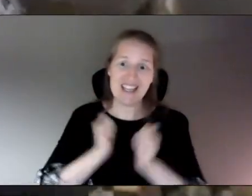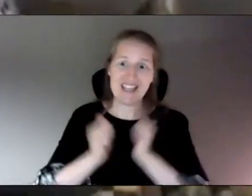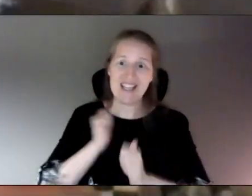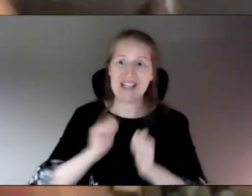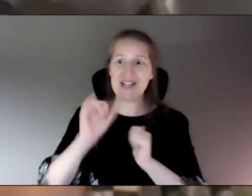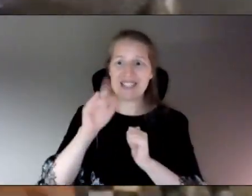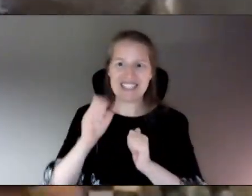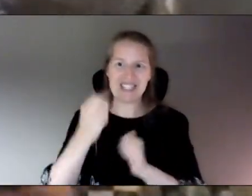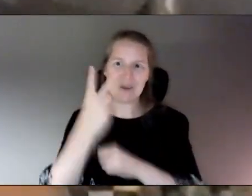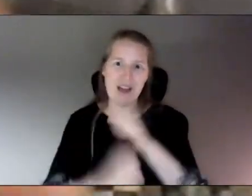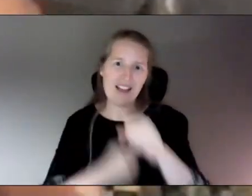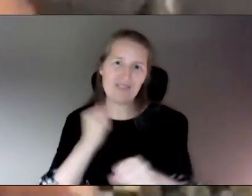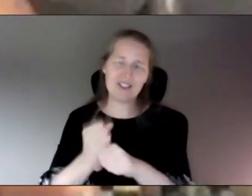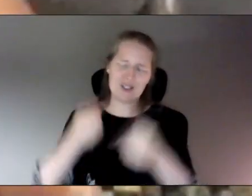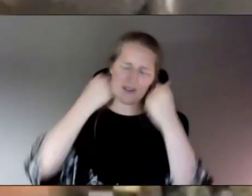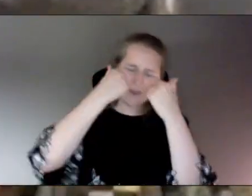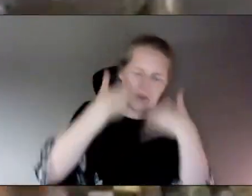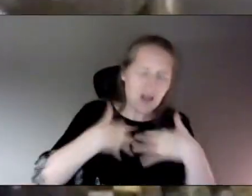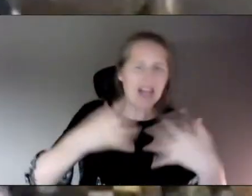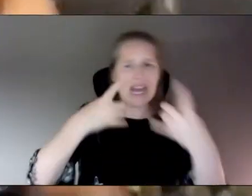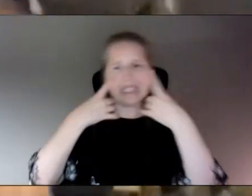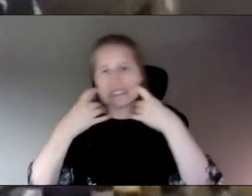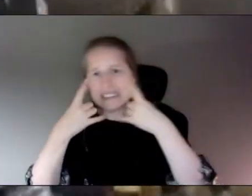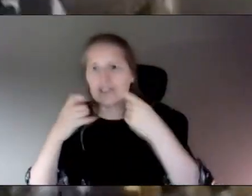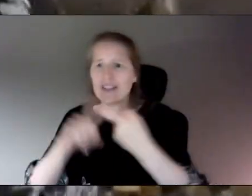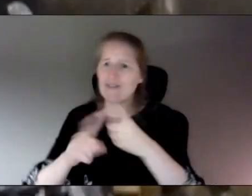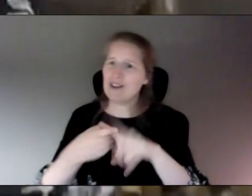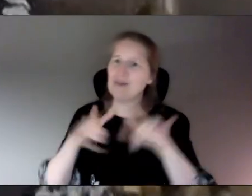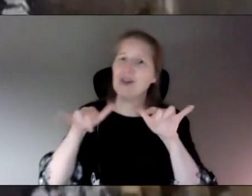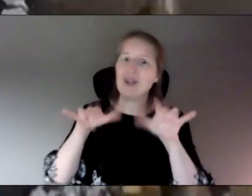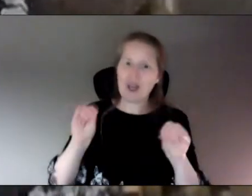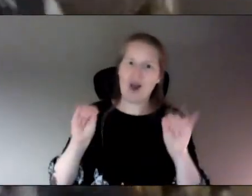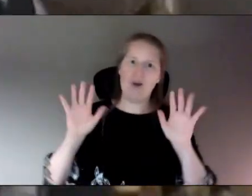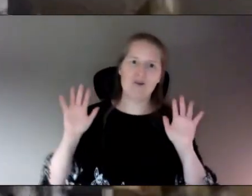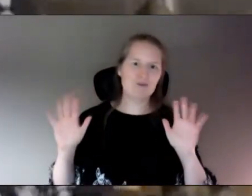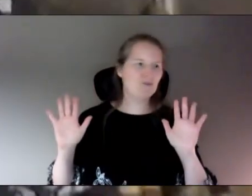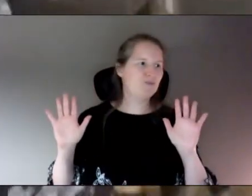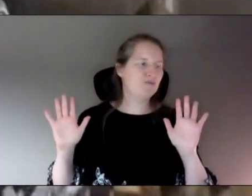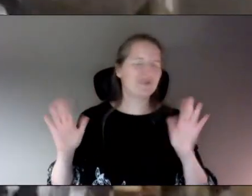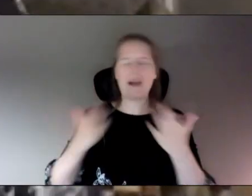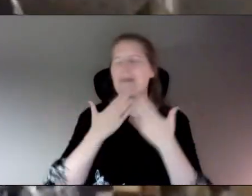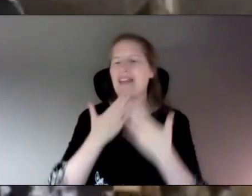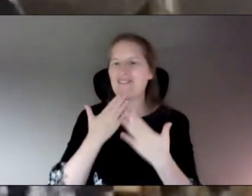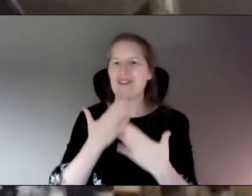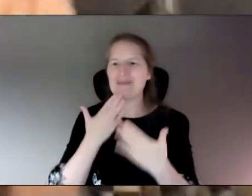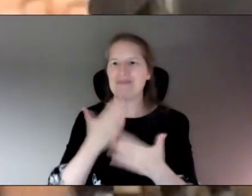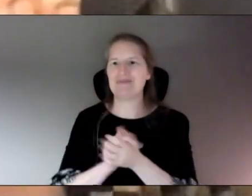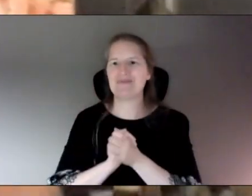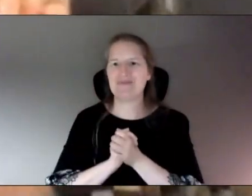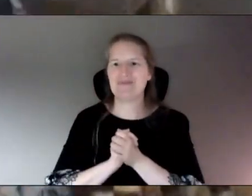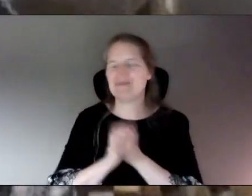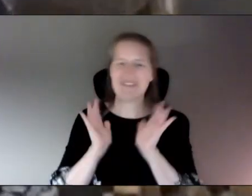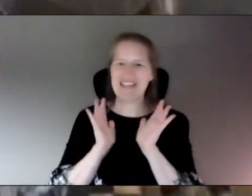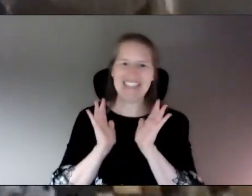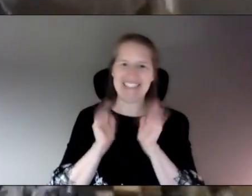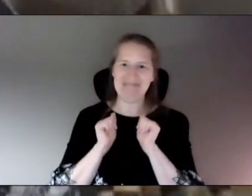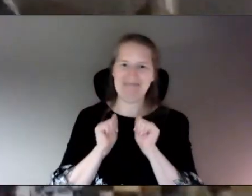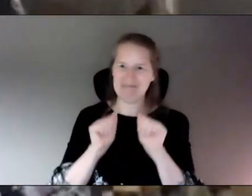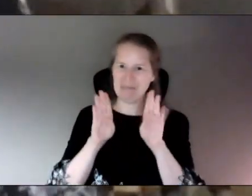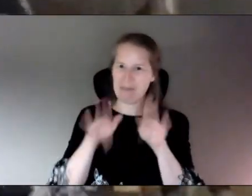and tears and friendships. And I am beyond thankful. So that's it. Bye.